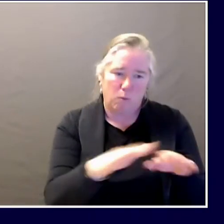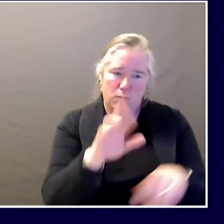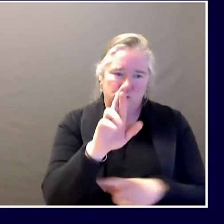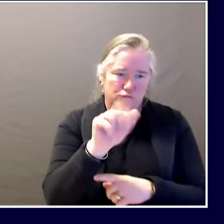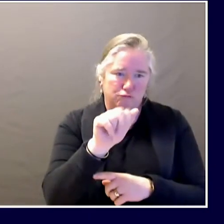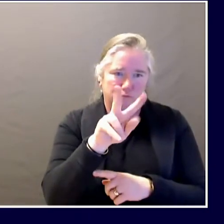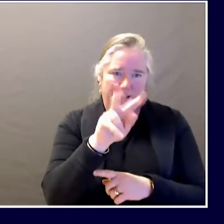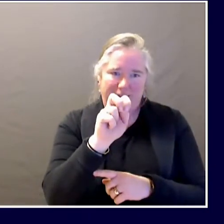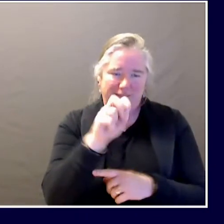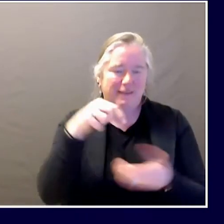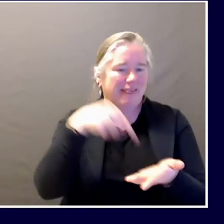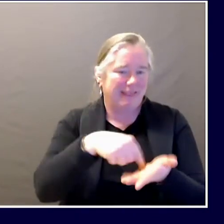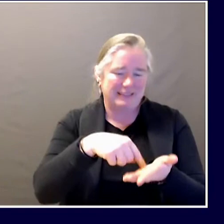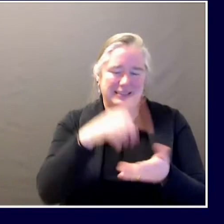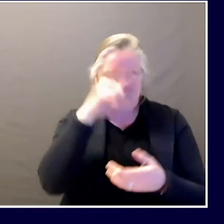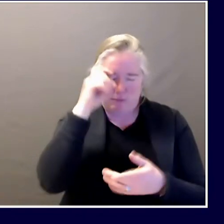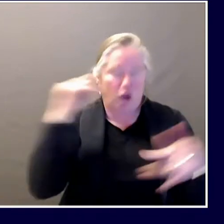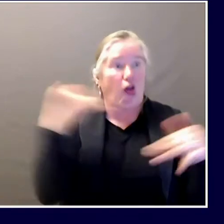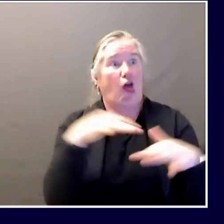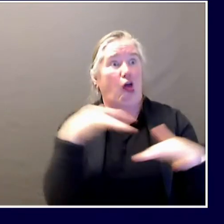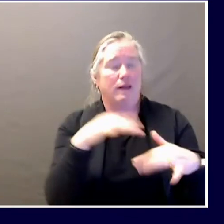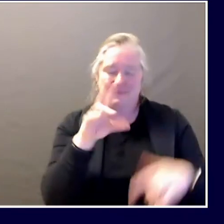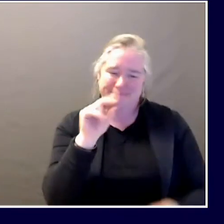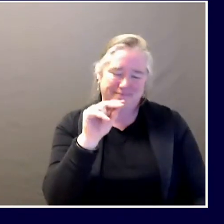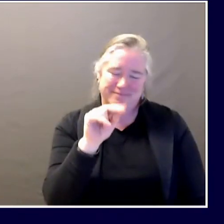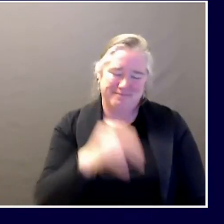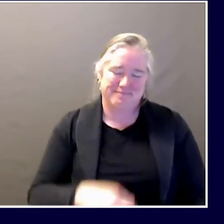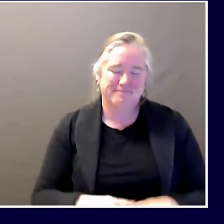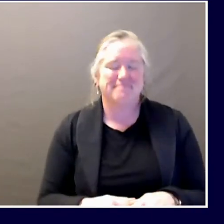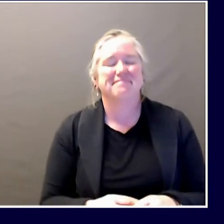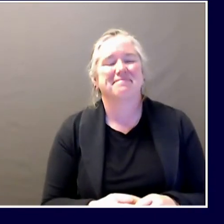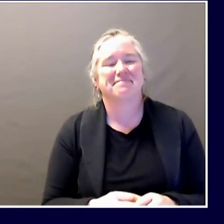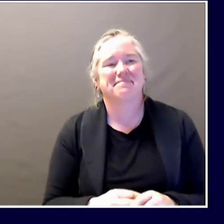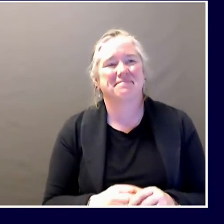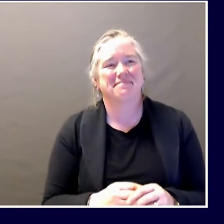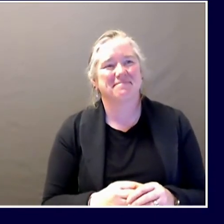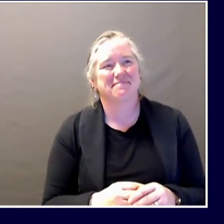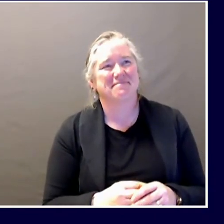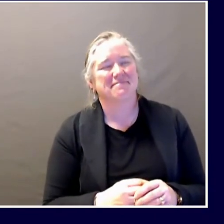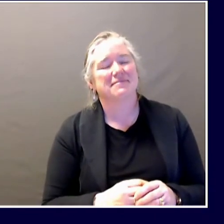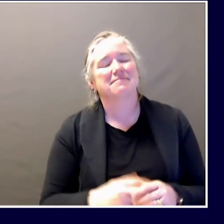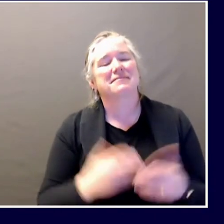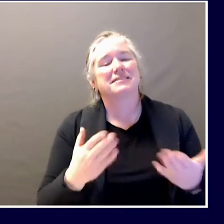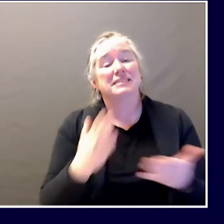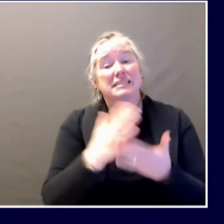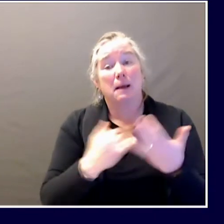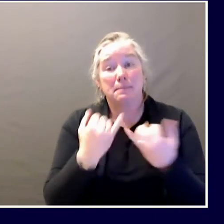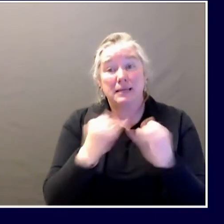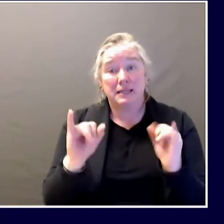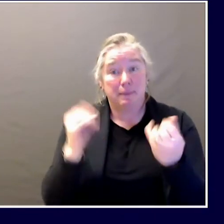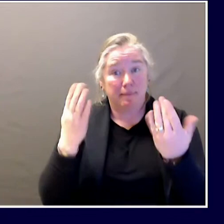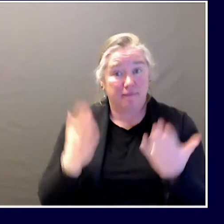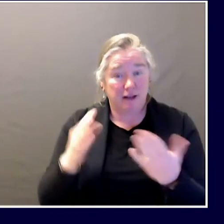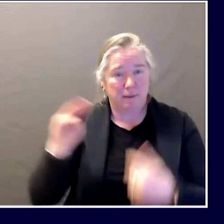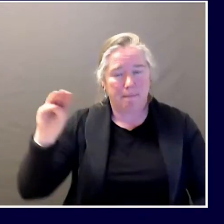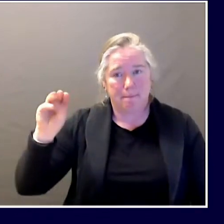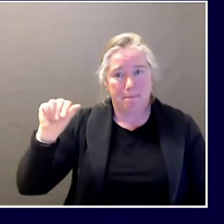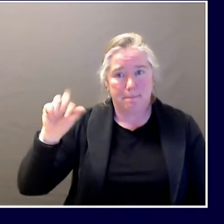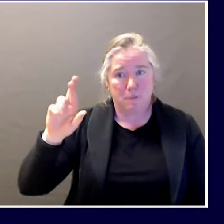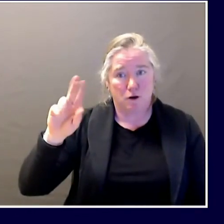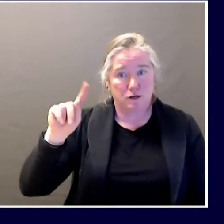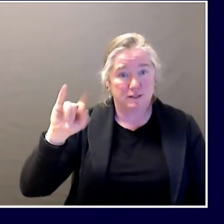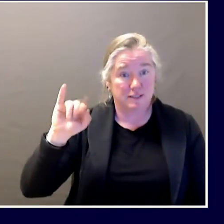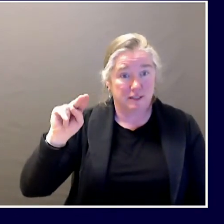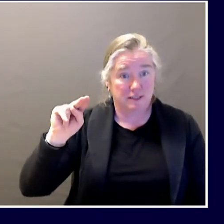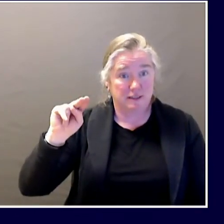couple of things. First of all, some independent providers, such as Martin's Point, have started offering their own wait